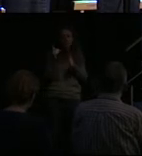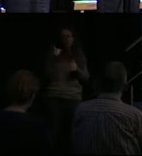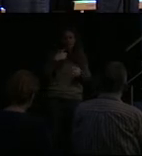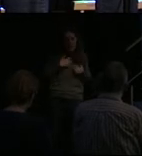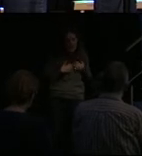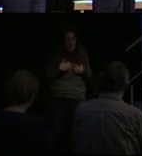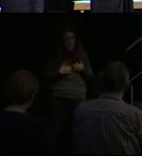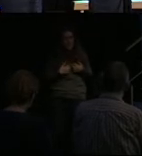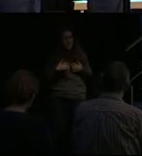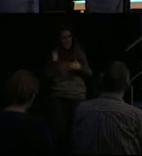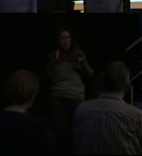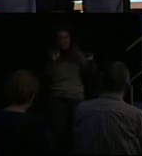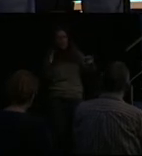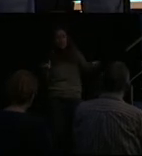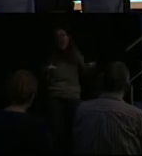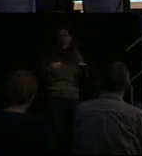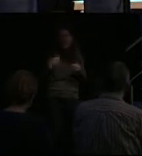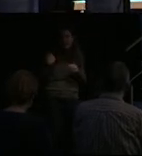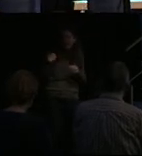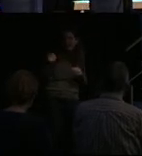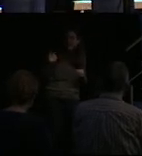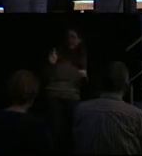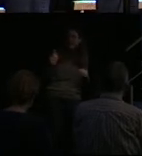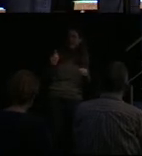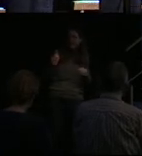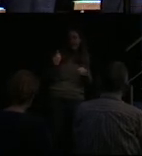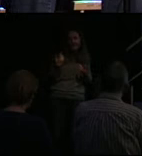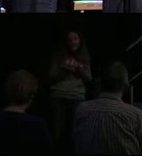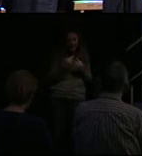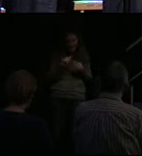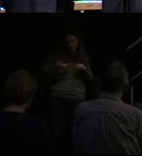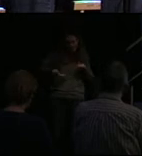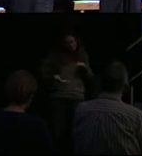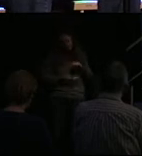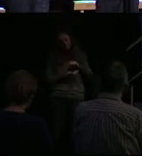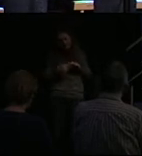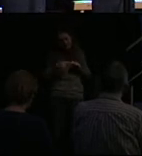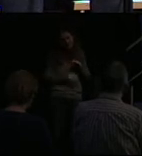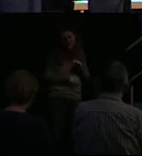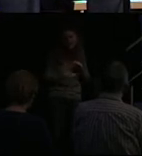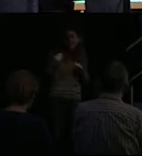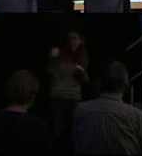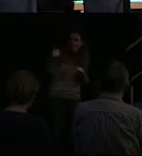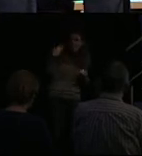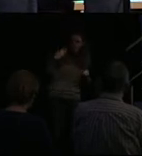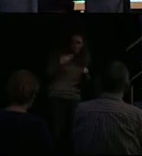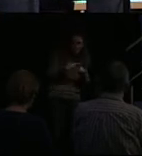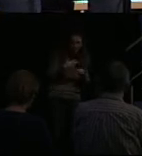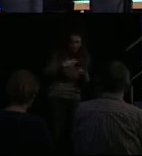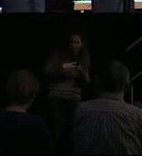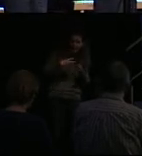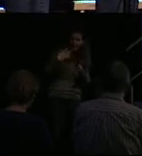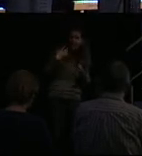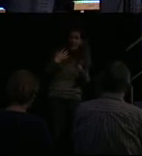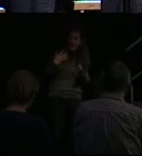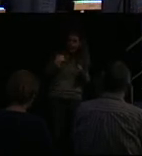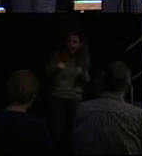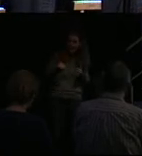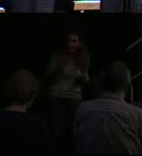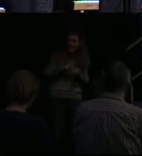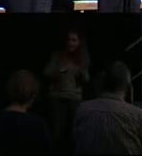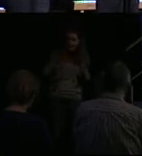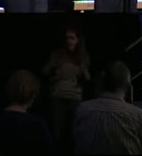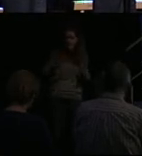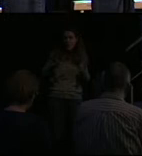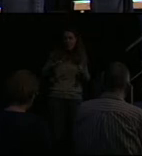reignited, reminded us of things that we buried so deep, calls and purposes and plans that you have had on our lives from the day of